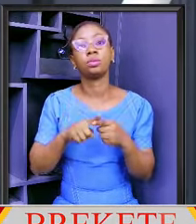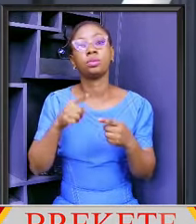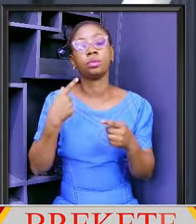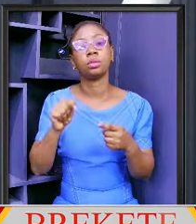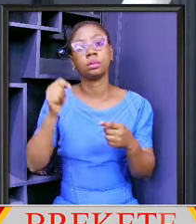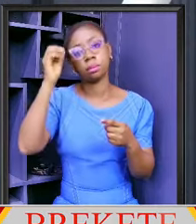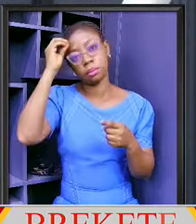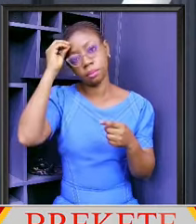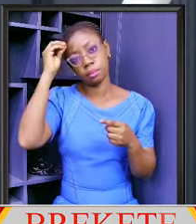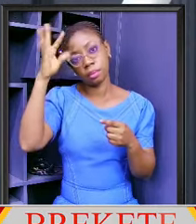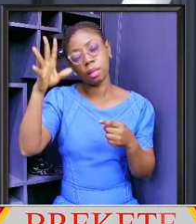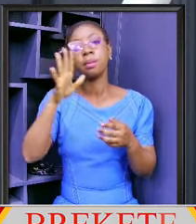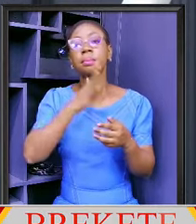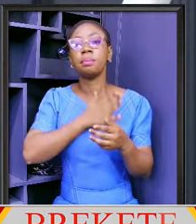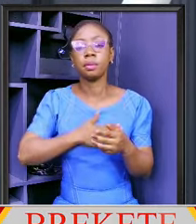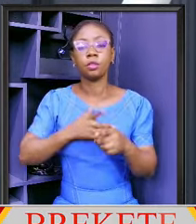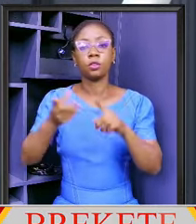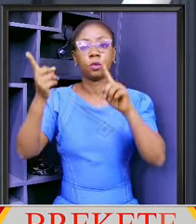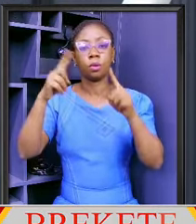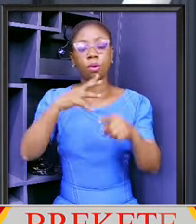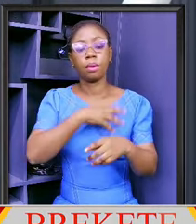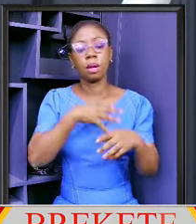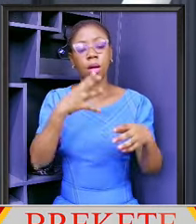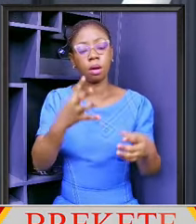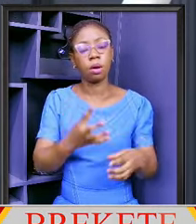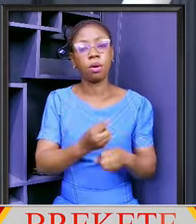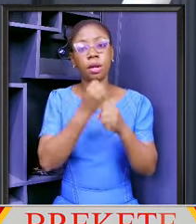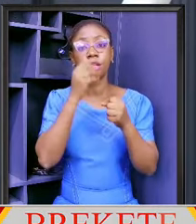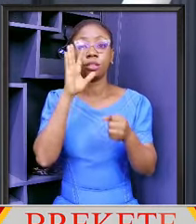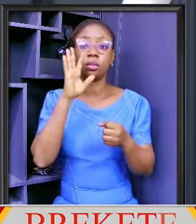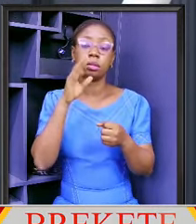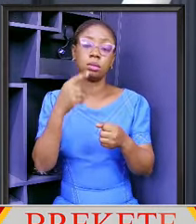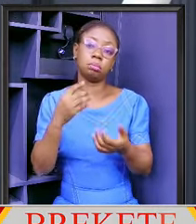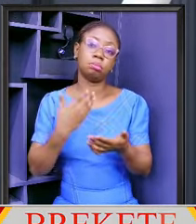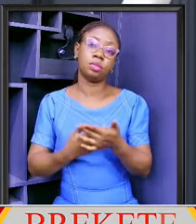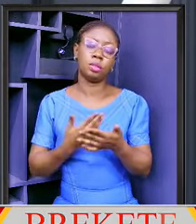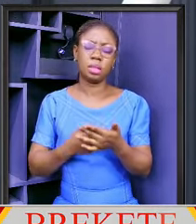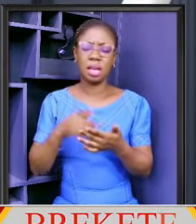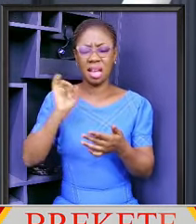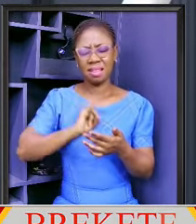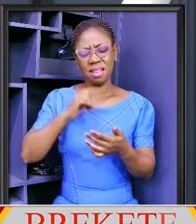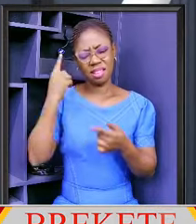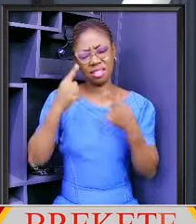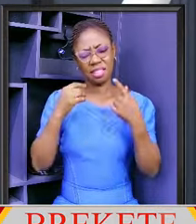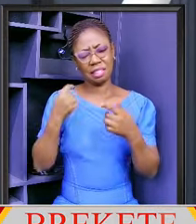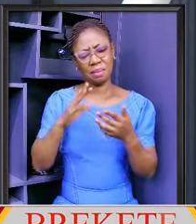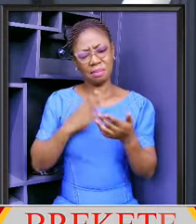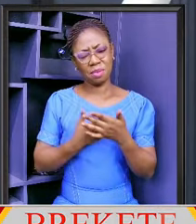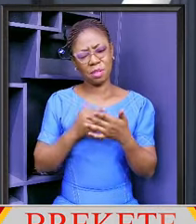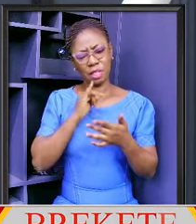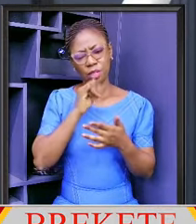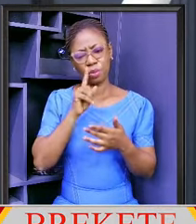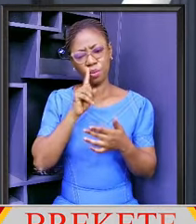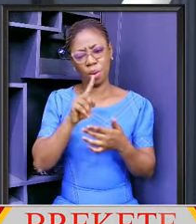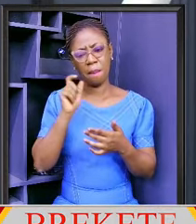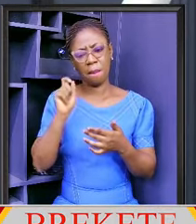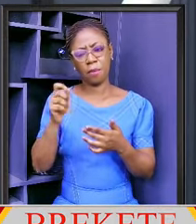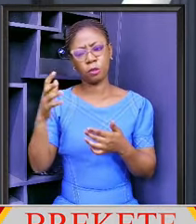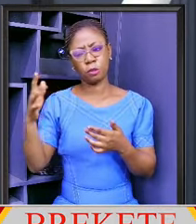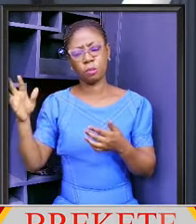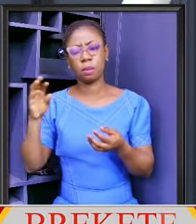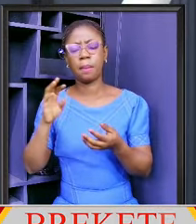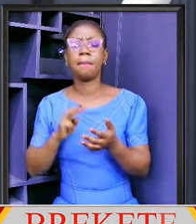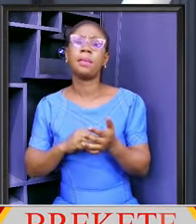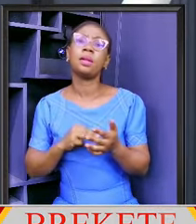think his money is 1 point something million naira. I beg. If we do, we will not see